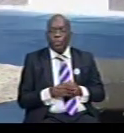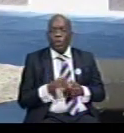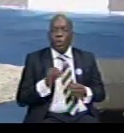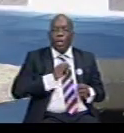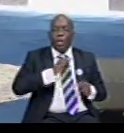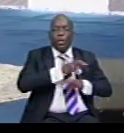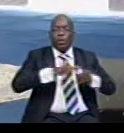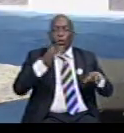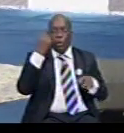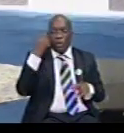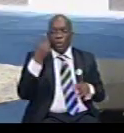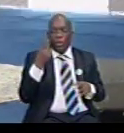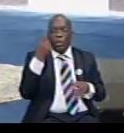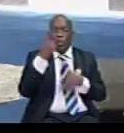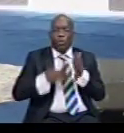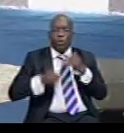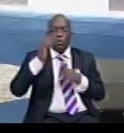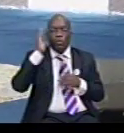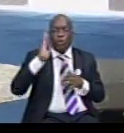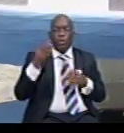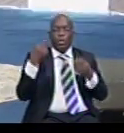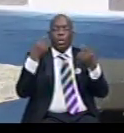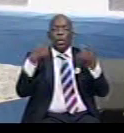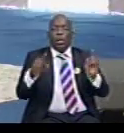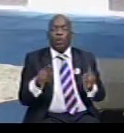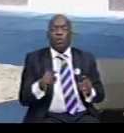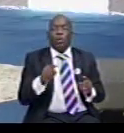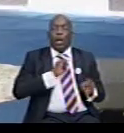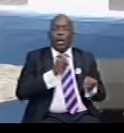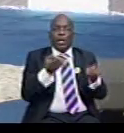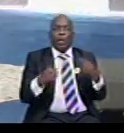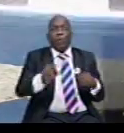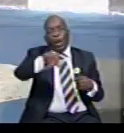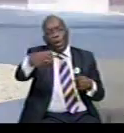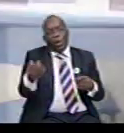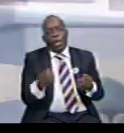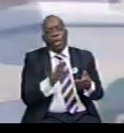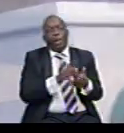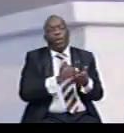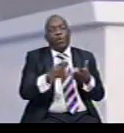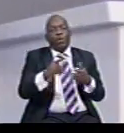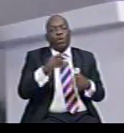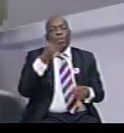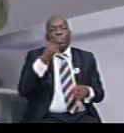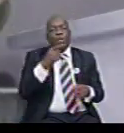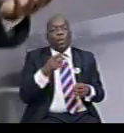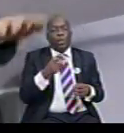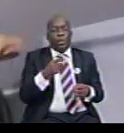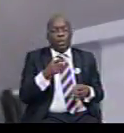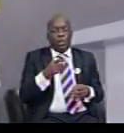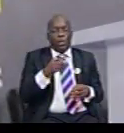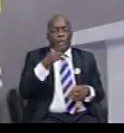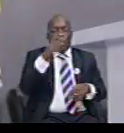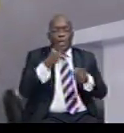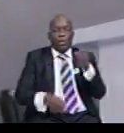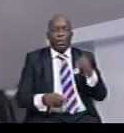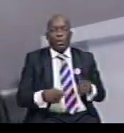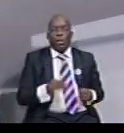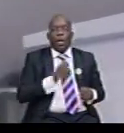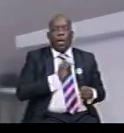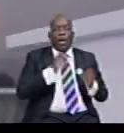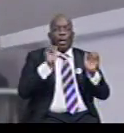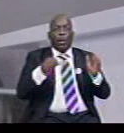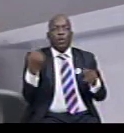happen. I came the following weekend because I was still lecturing at the University of Lagos, and I only could come on